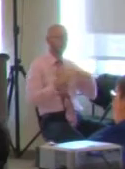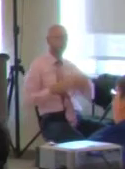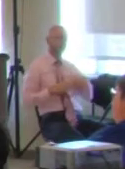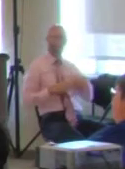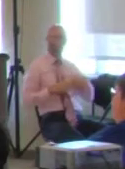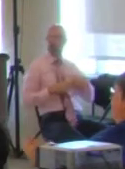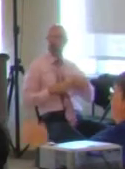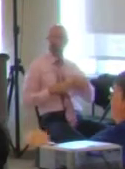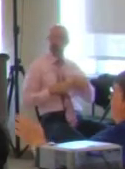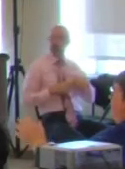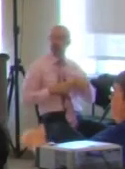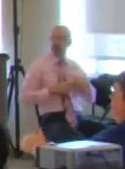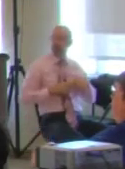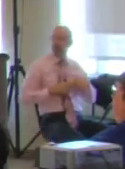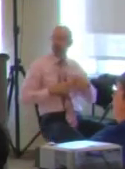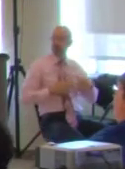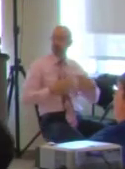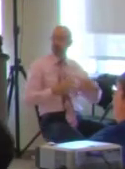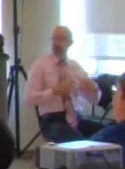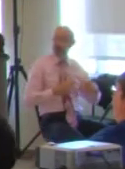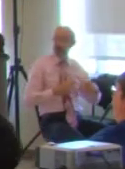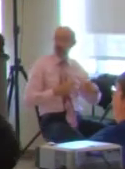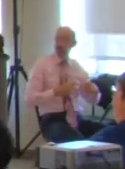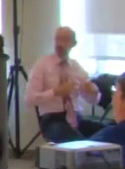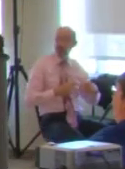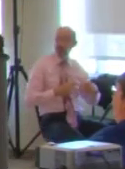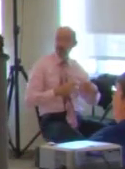Okay. There it is. Okay.